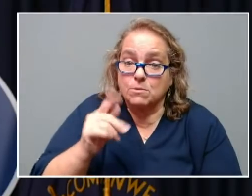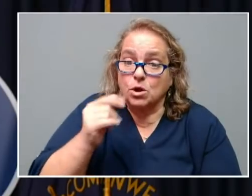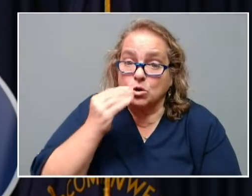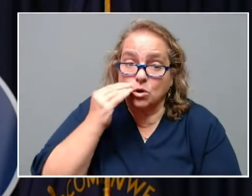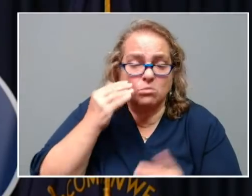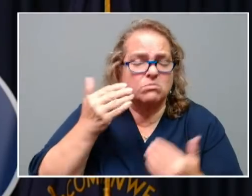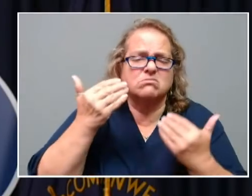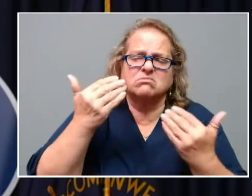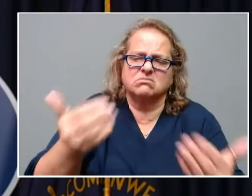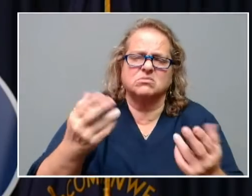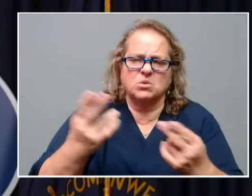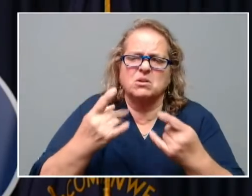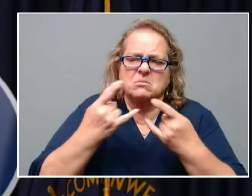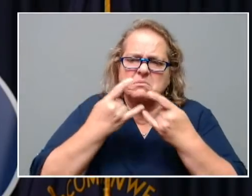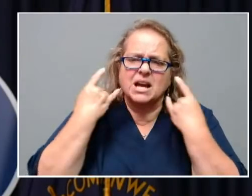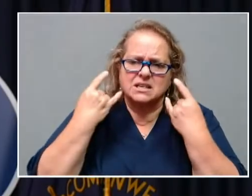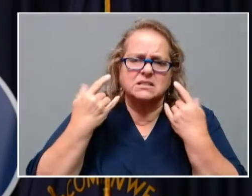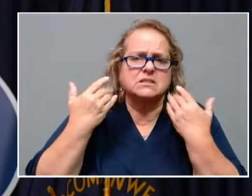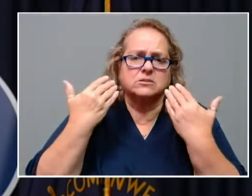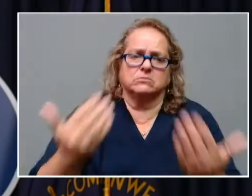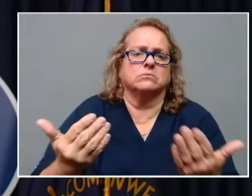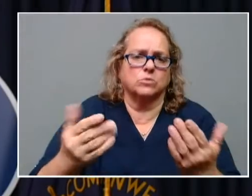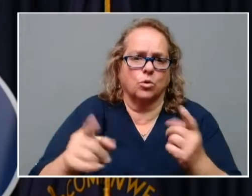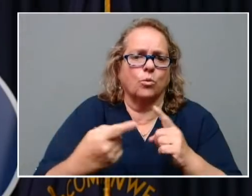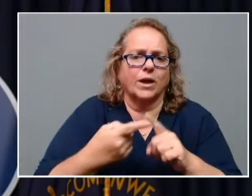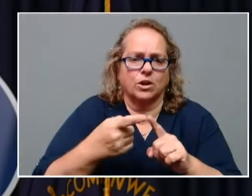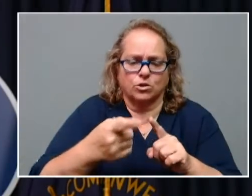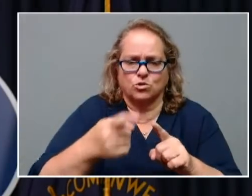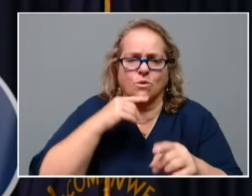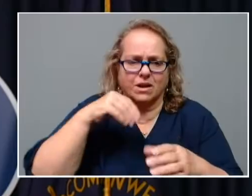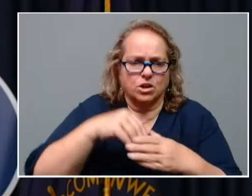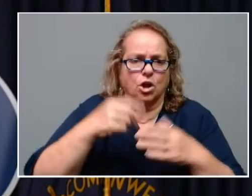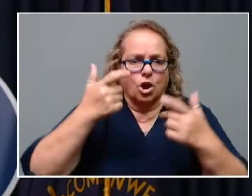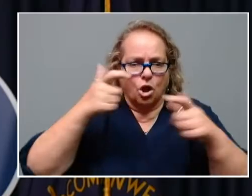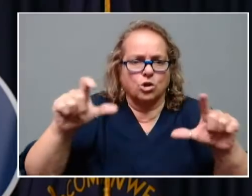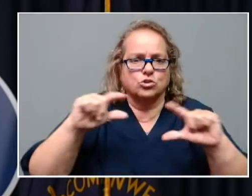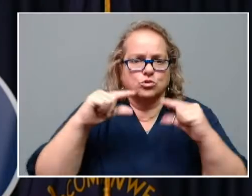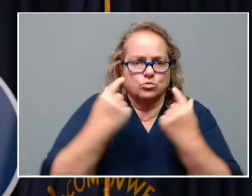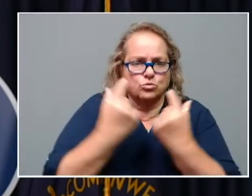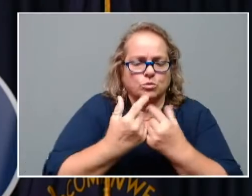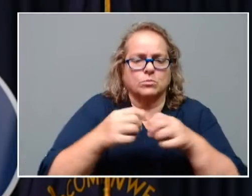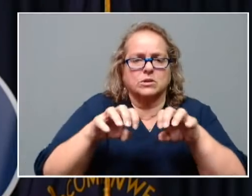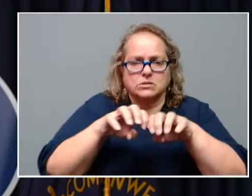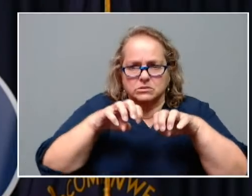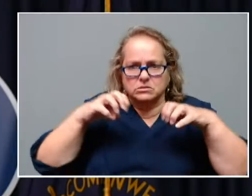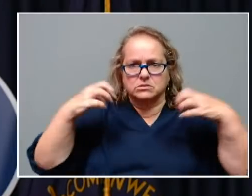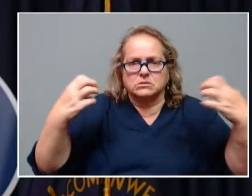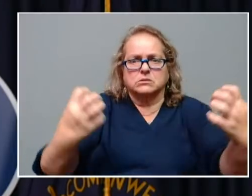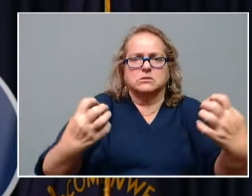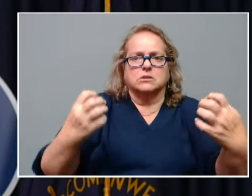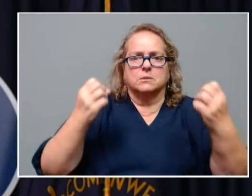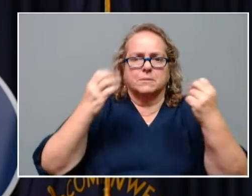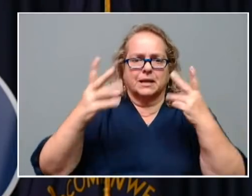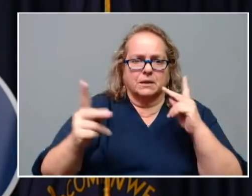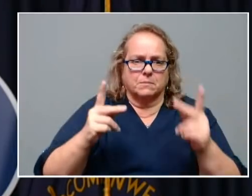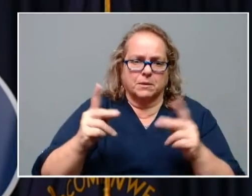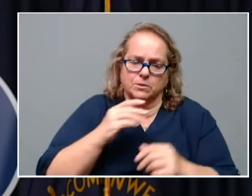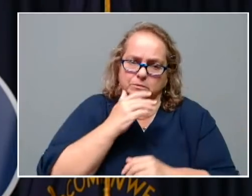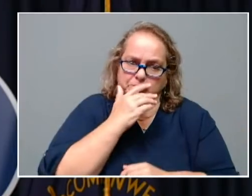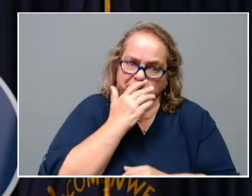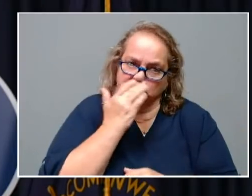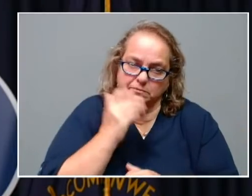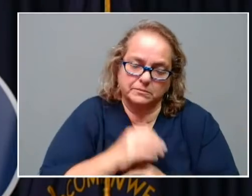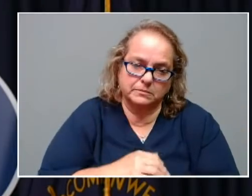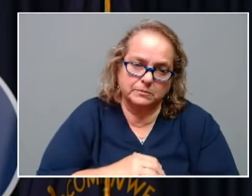to put on that mask when you are, you know, in the seats surrounded by that many folks.